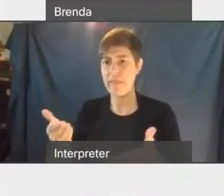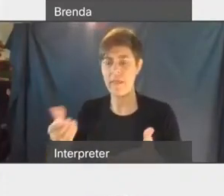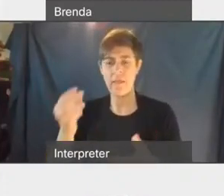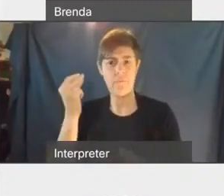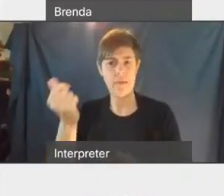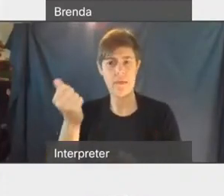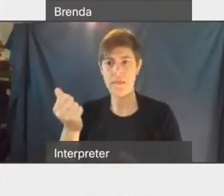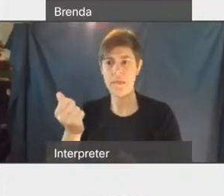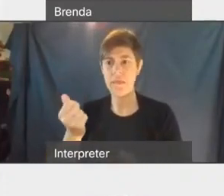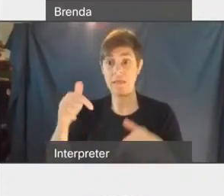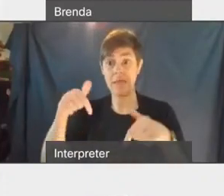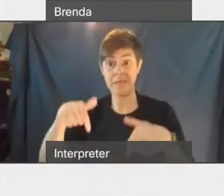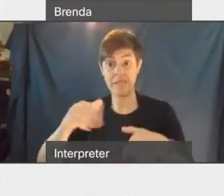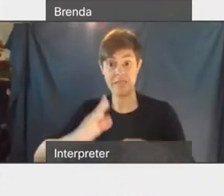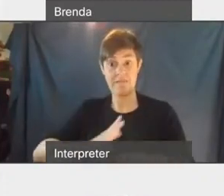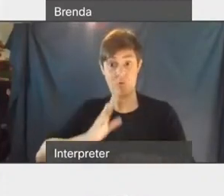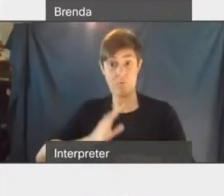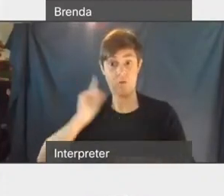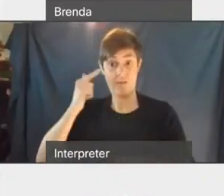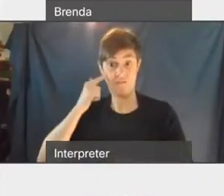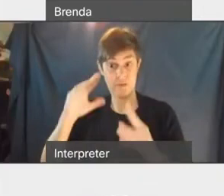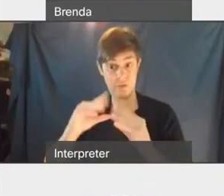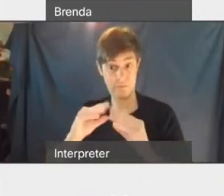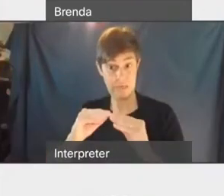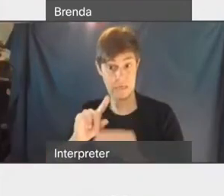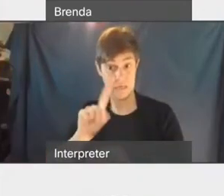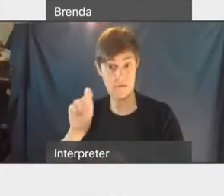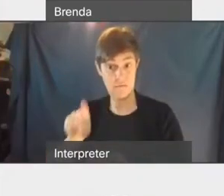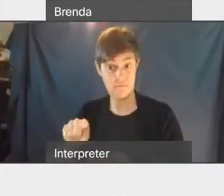bag. Is this a formal governmental meeting?